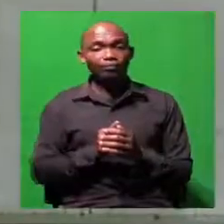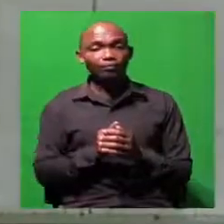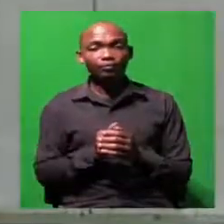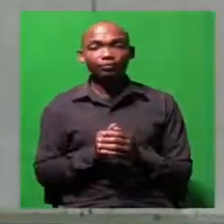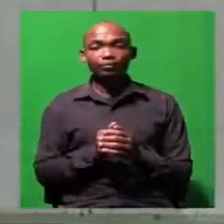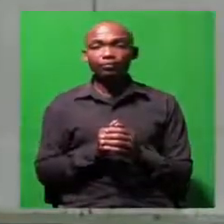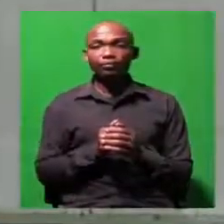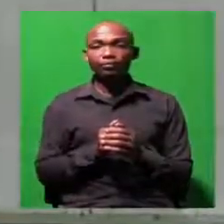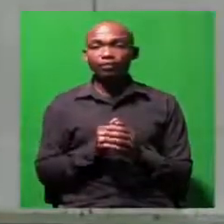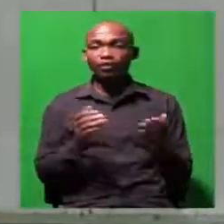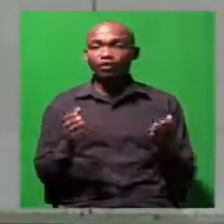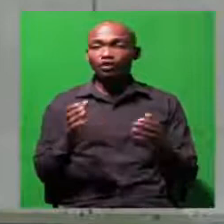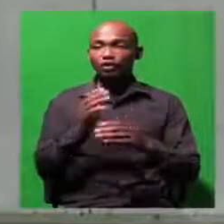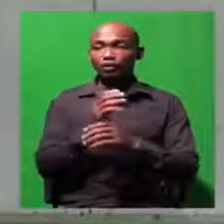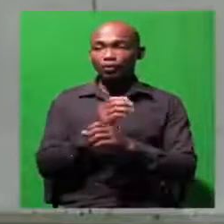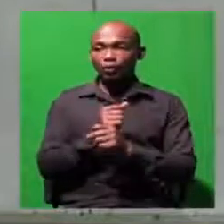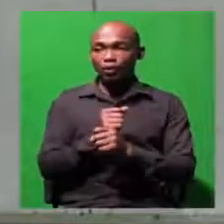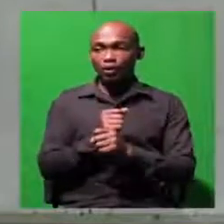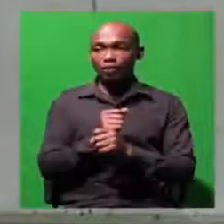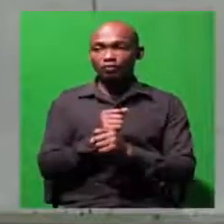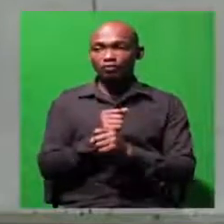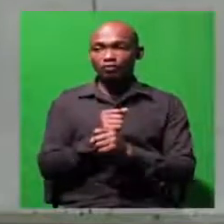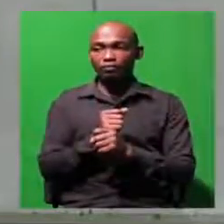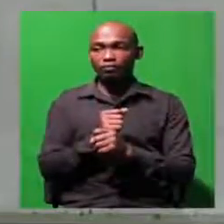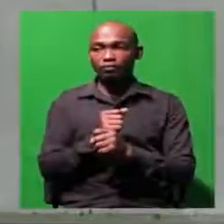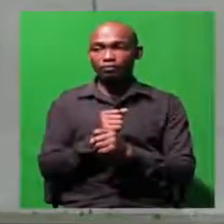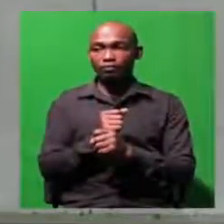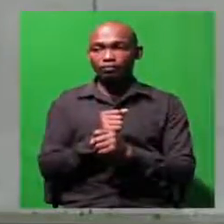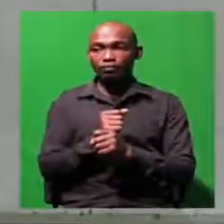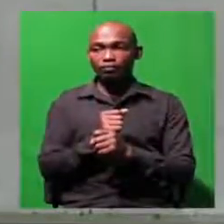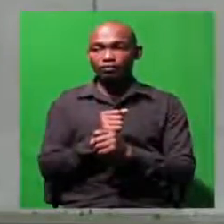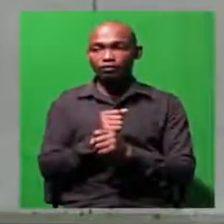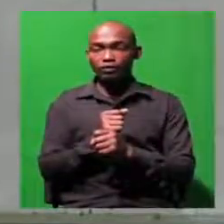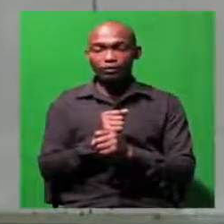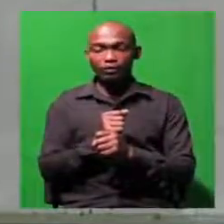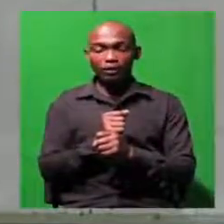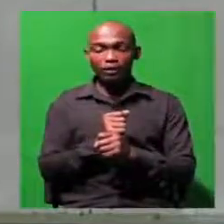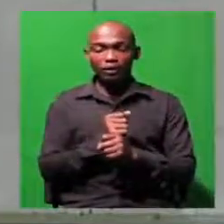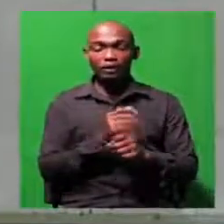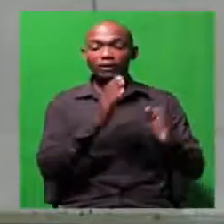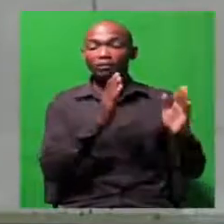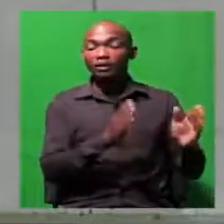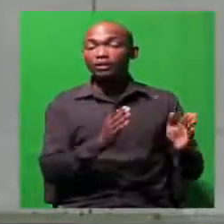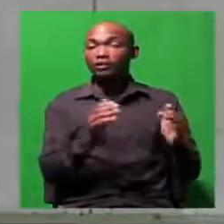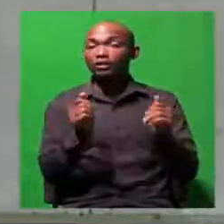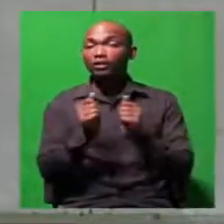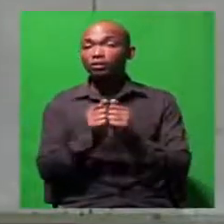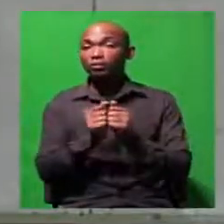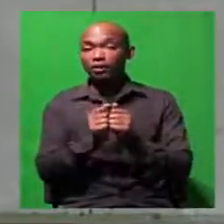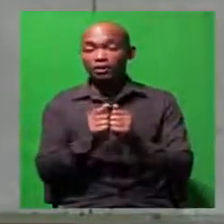we have our specific objectives for our today's lesson.